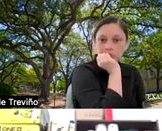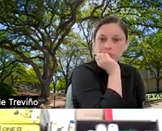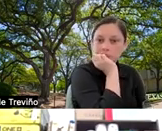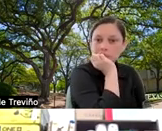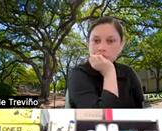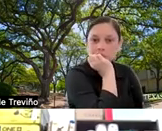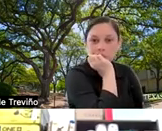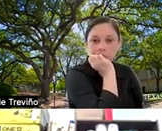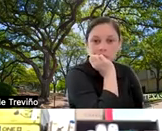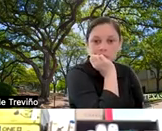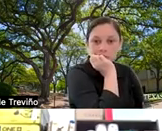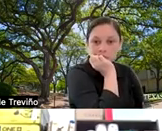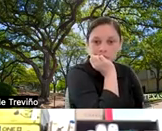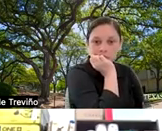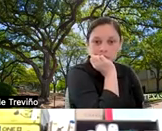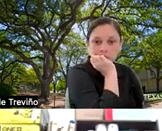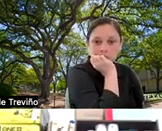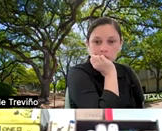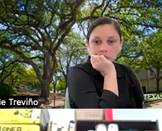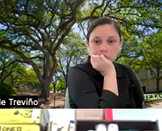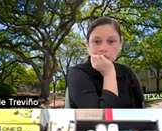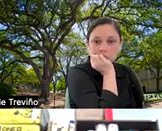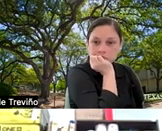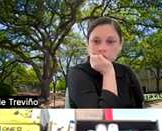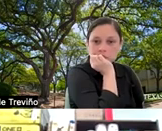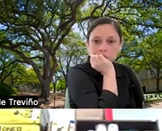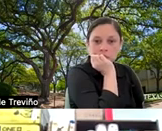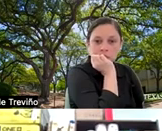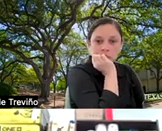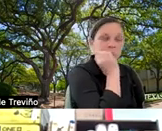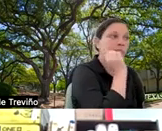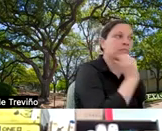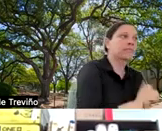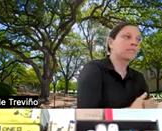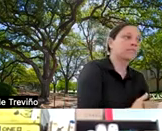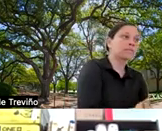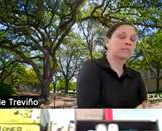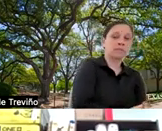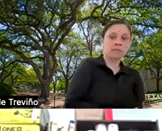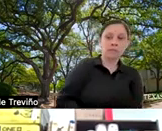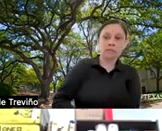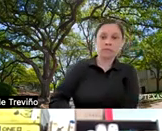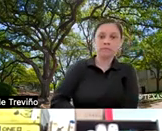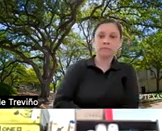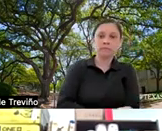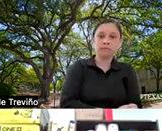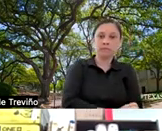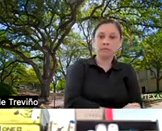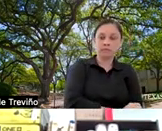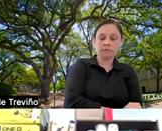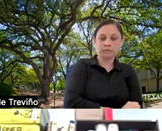right? But also that defining career path piece. So refining things, making them